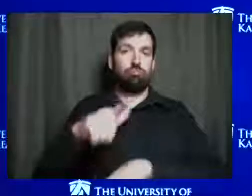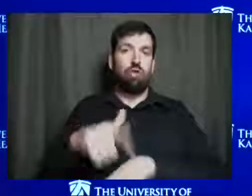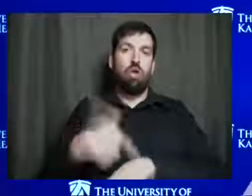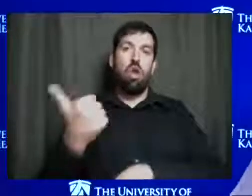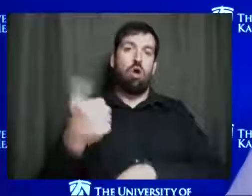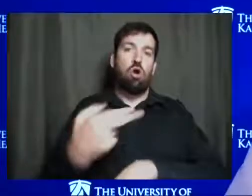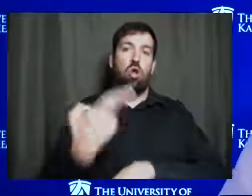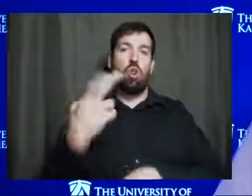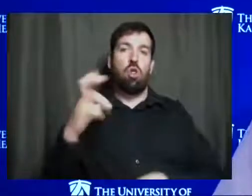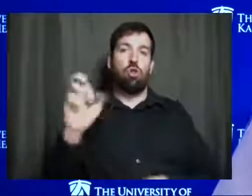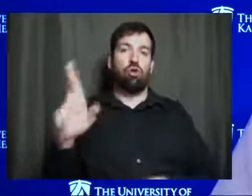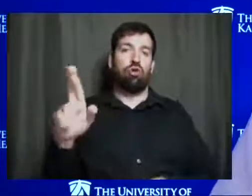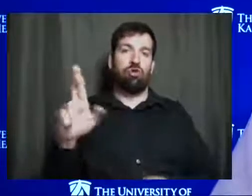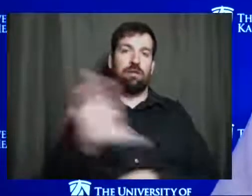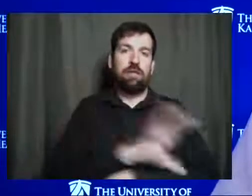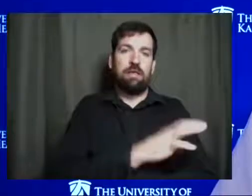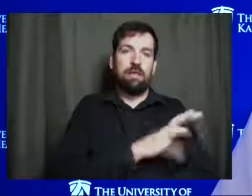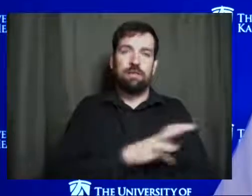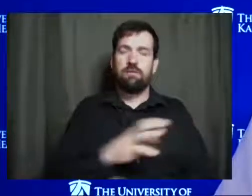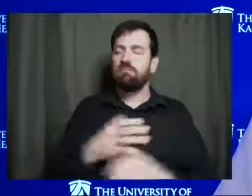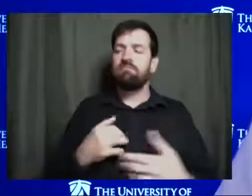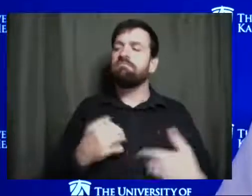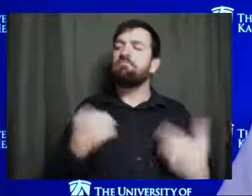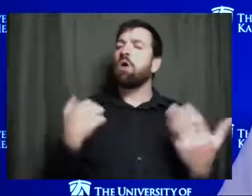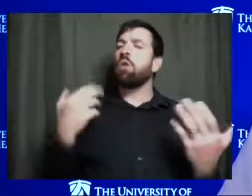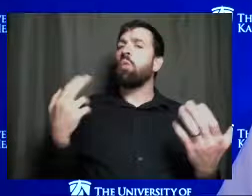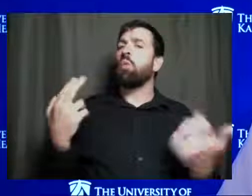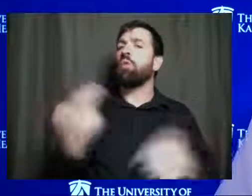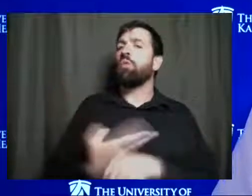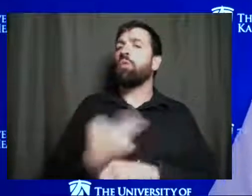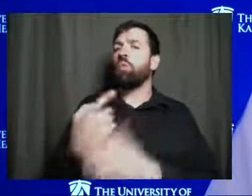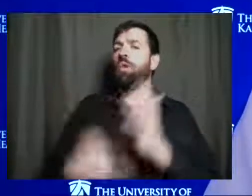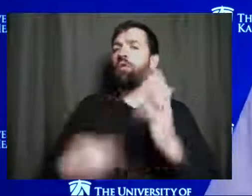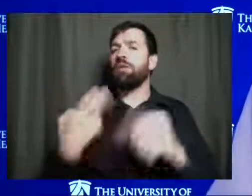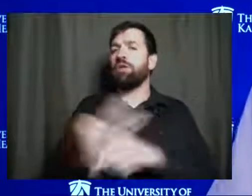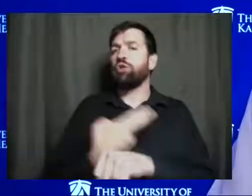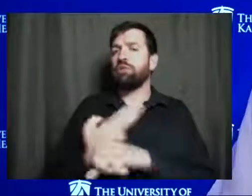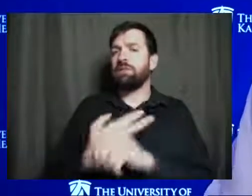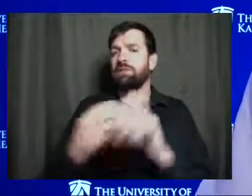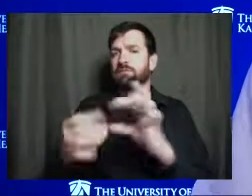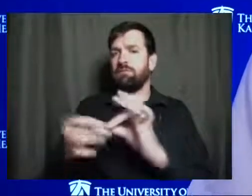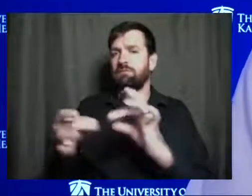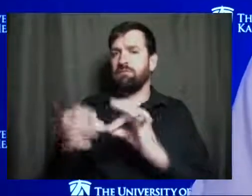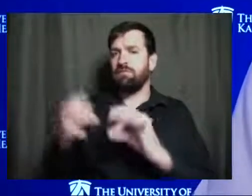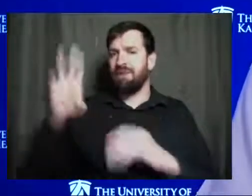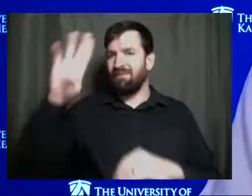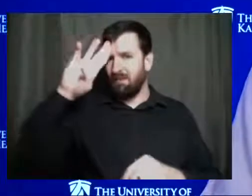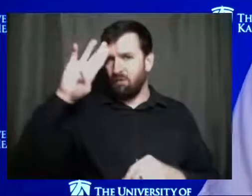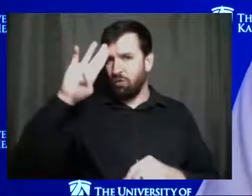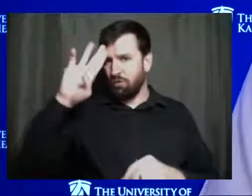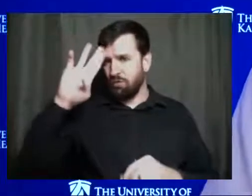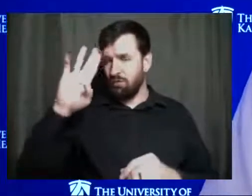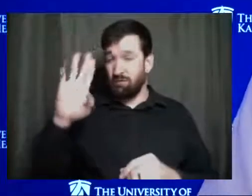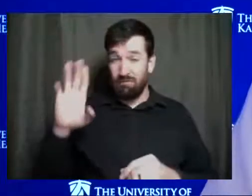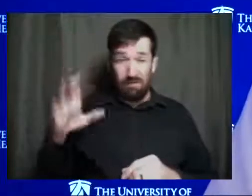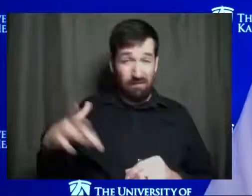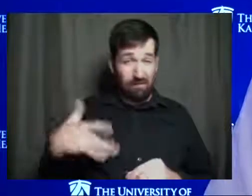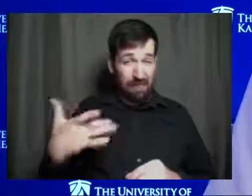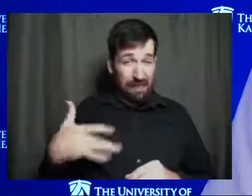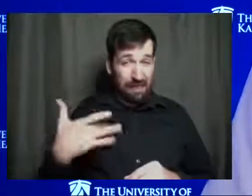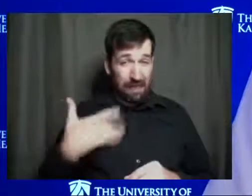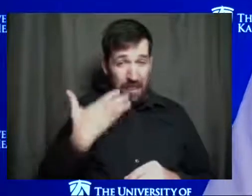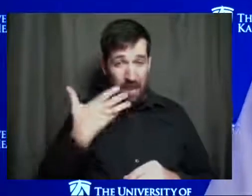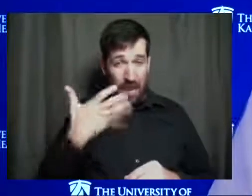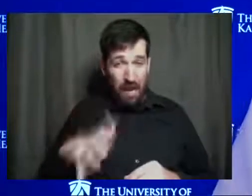ask, what are we using for the criteria for saying fevers? Is it subjective? Are you just feeling hot? Are you actually taking